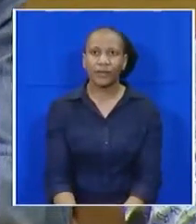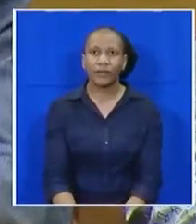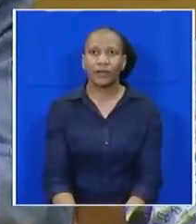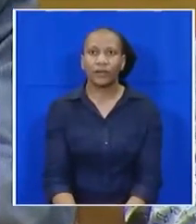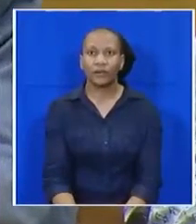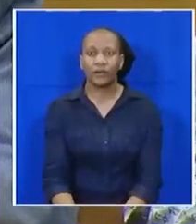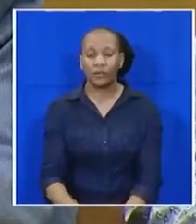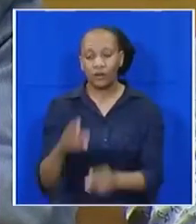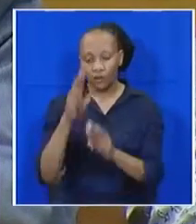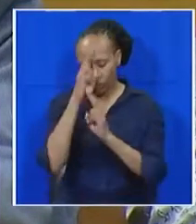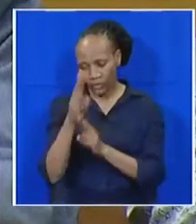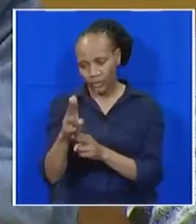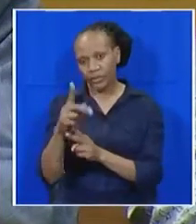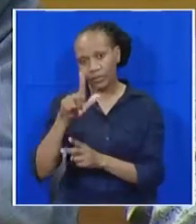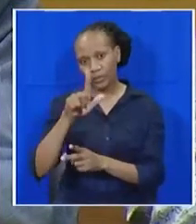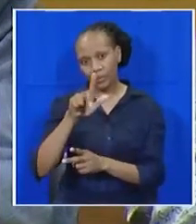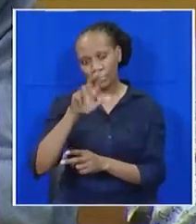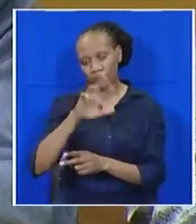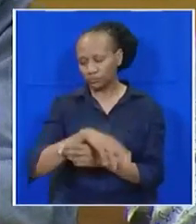Honorable Holphe.